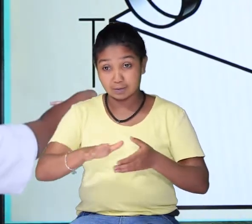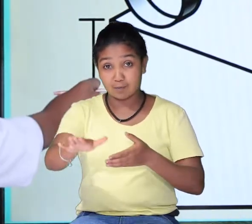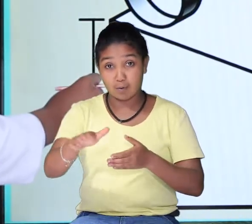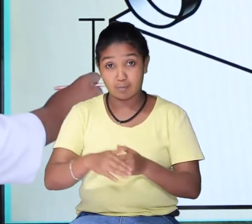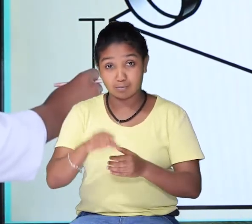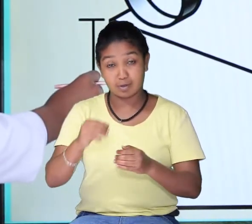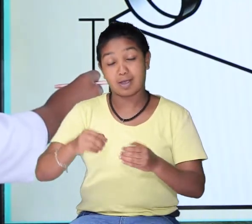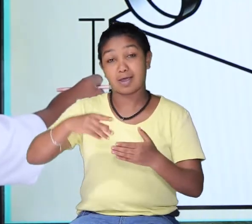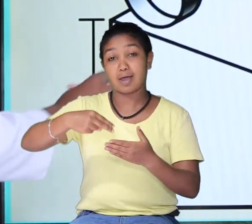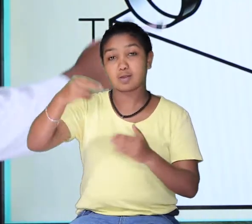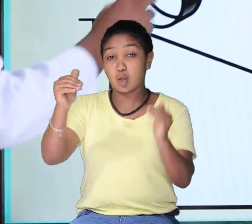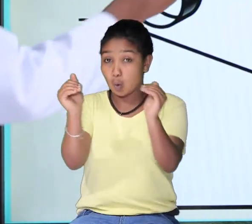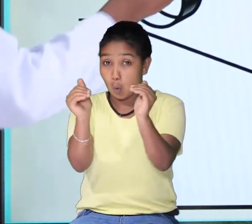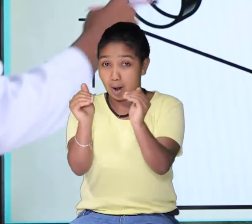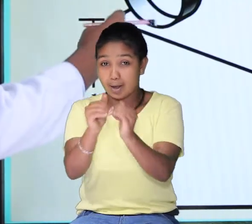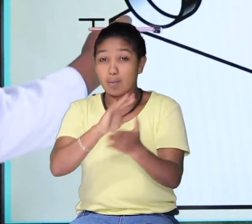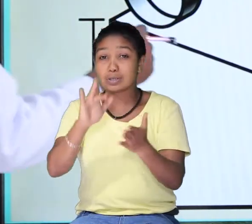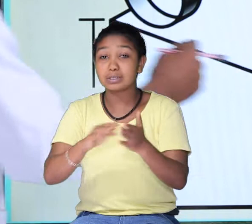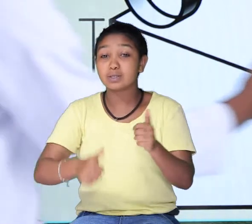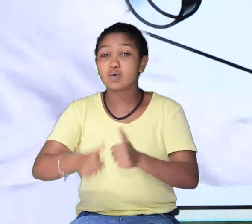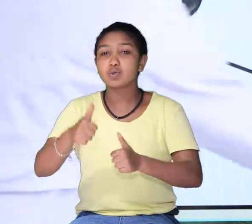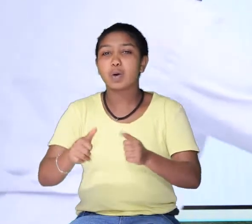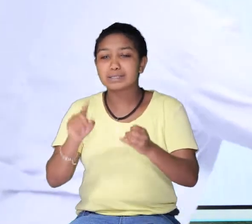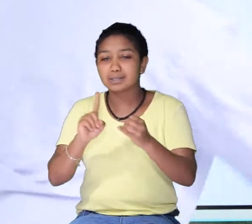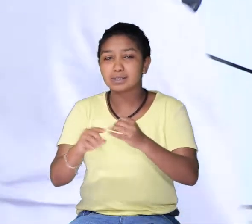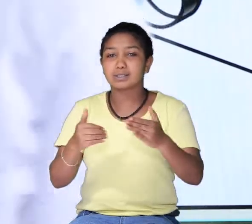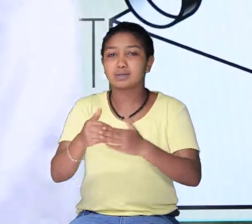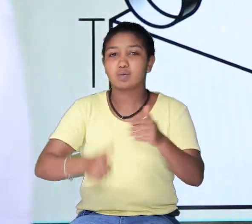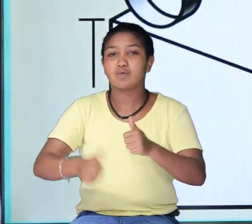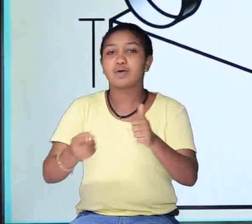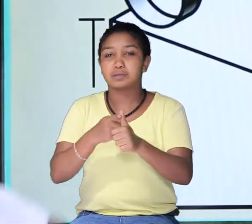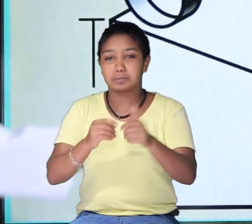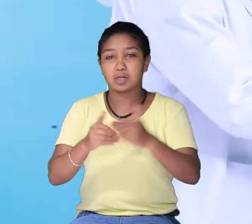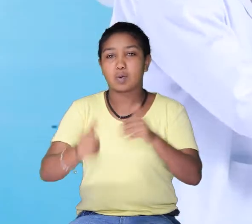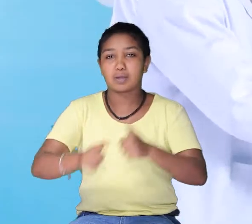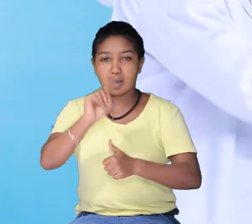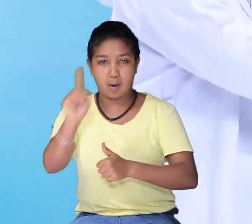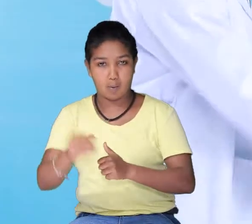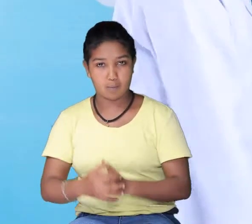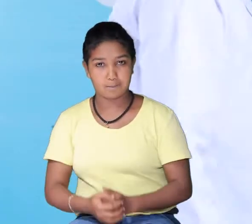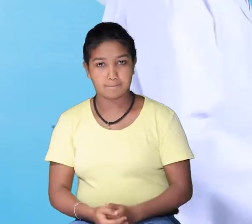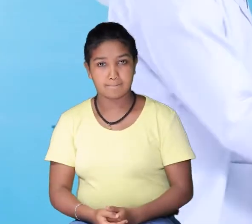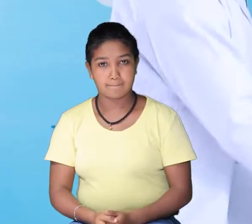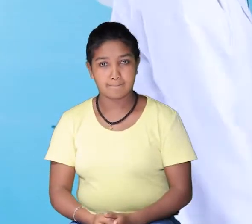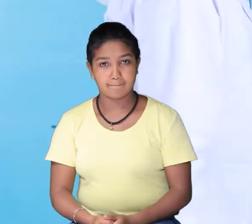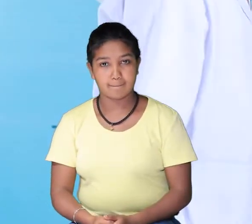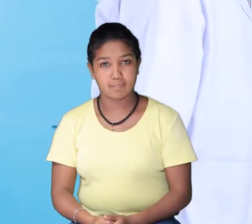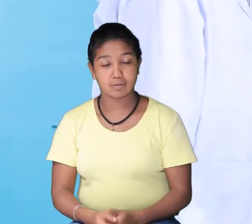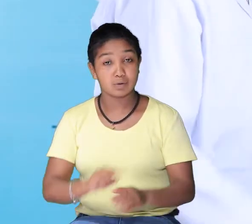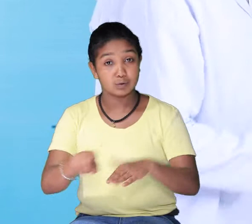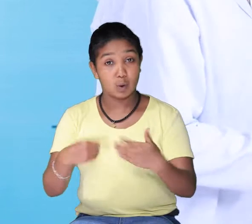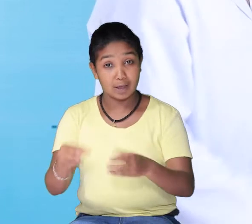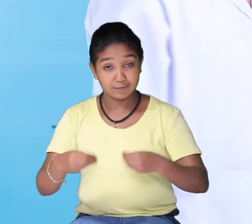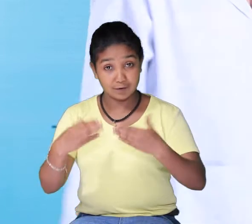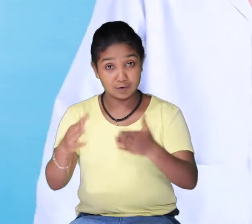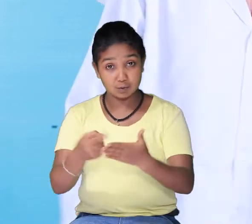height h equally, among these objects, which one reaches to the bottom? You have to put it in precedence. So I